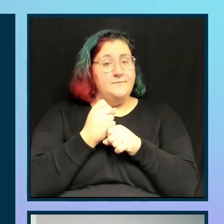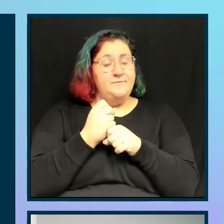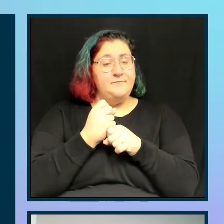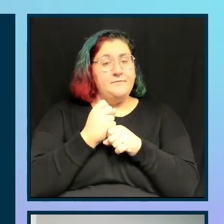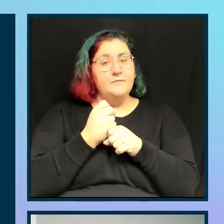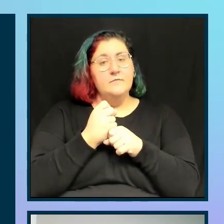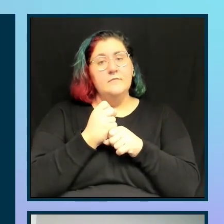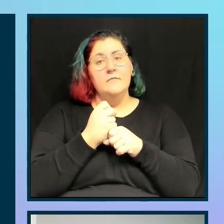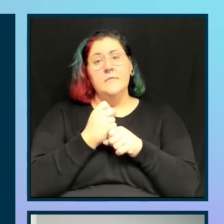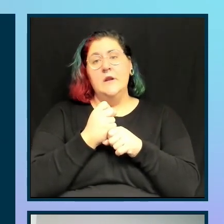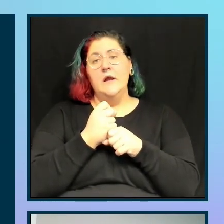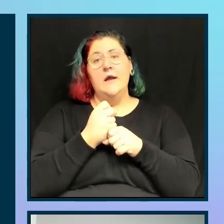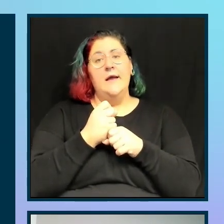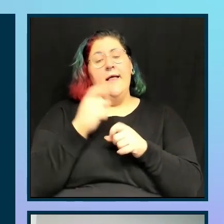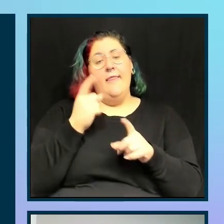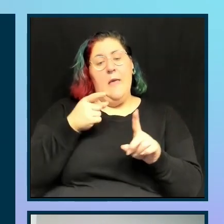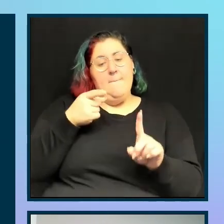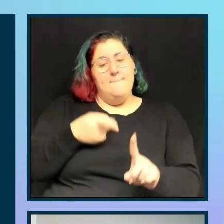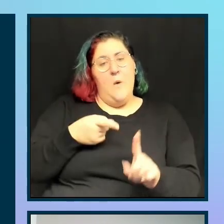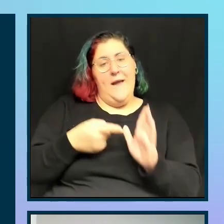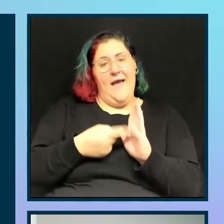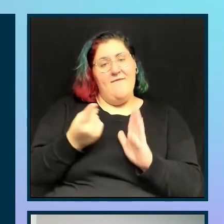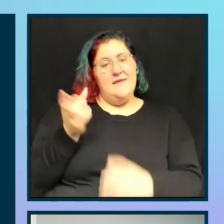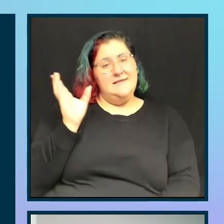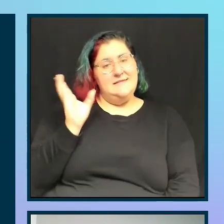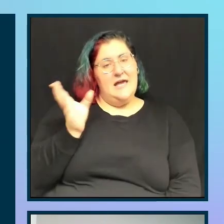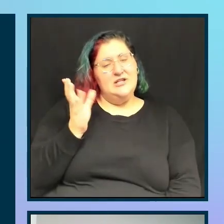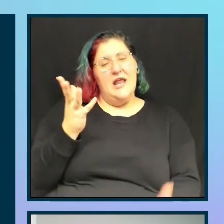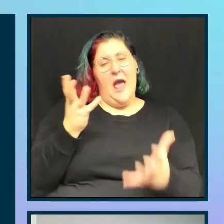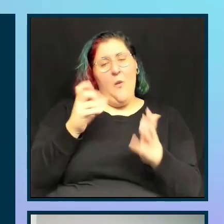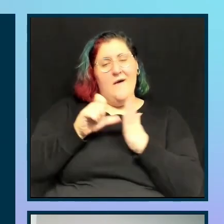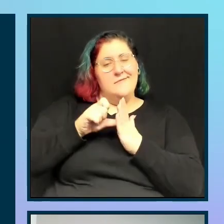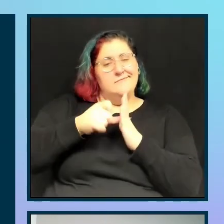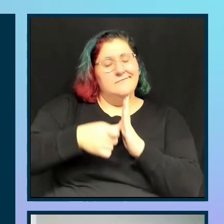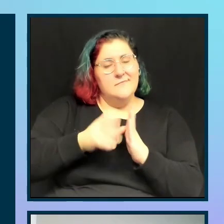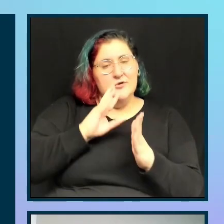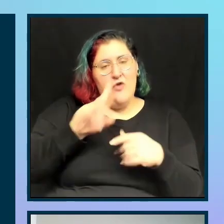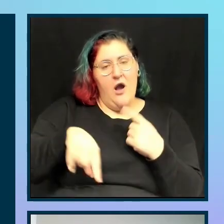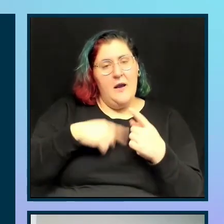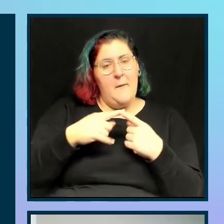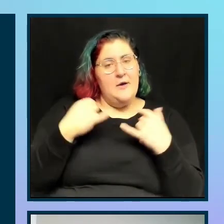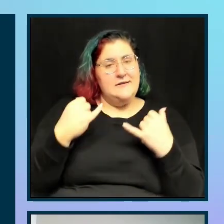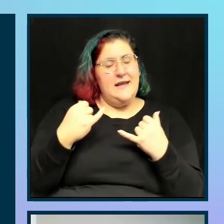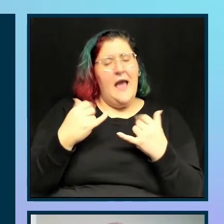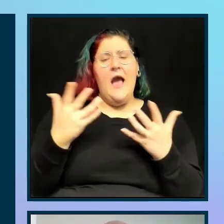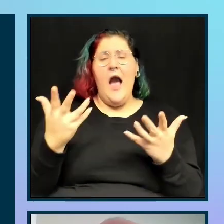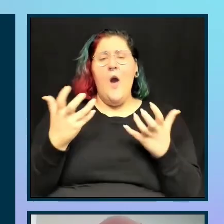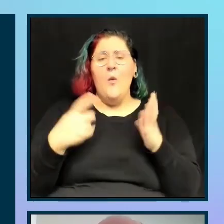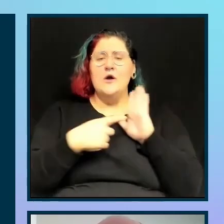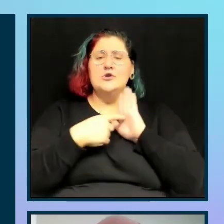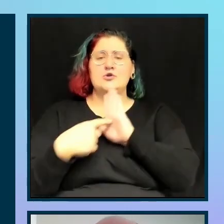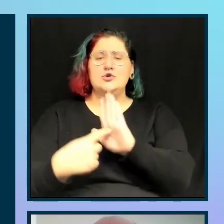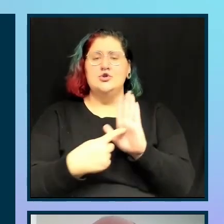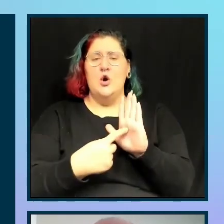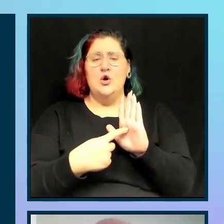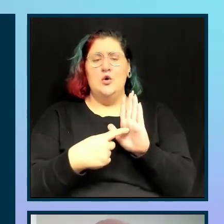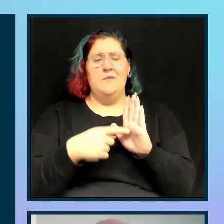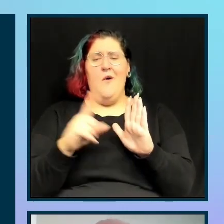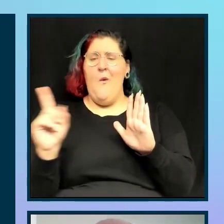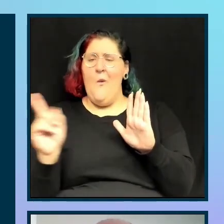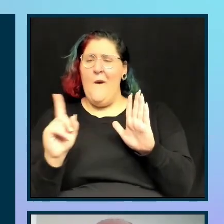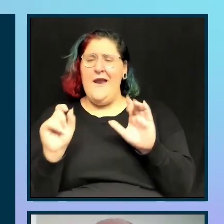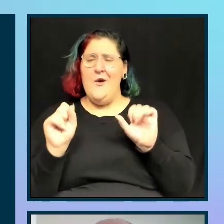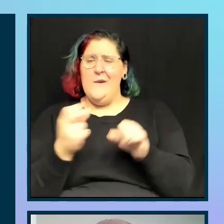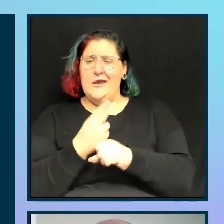the outcomes for this session that I wanted to be able to touch on today were to show you points where automation can improve accessible